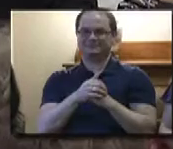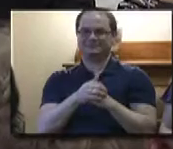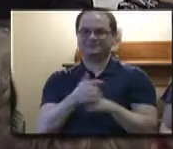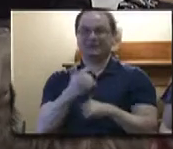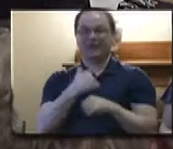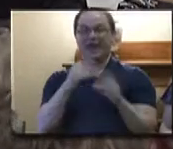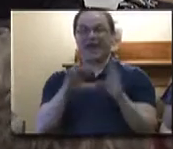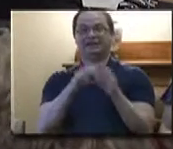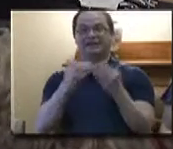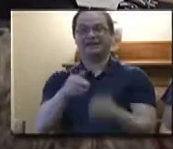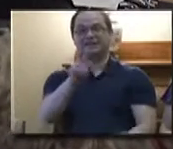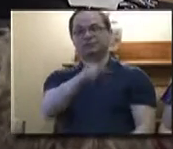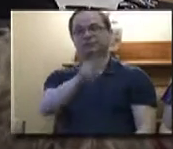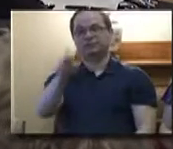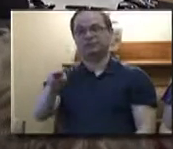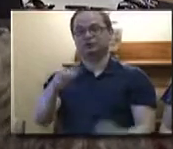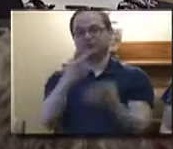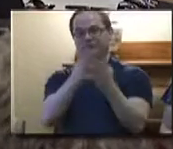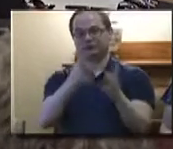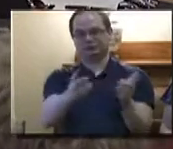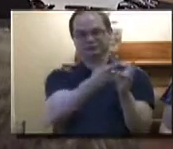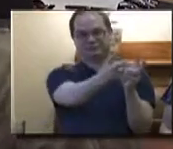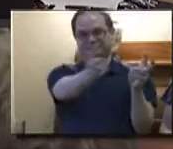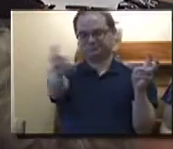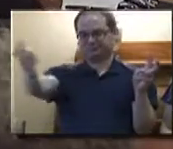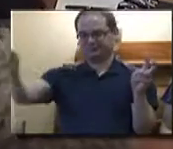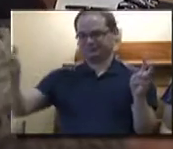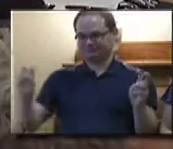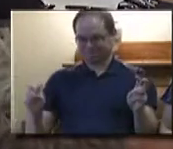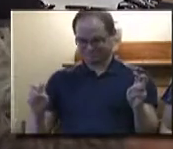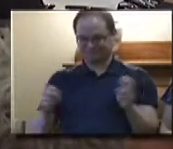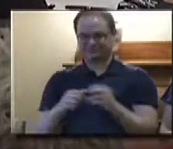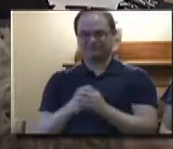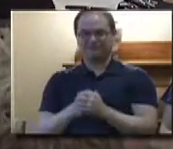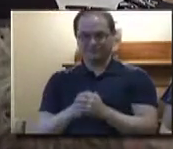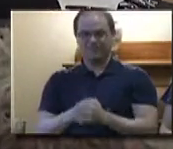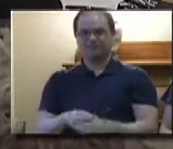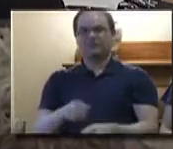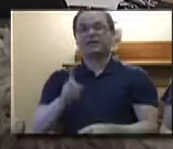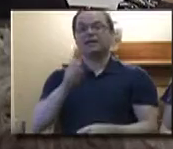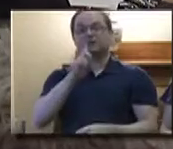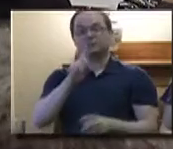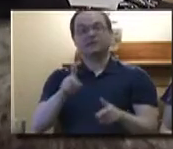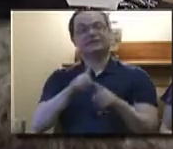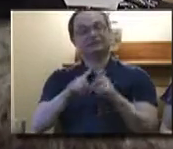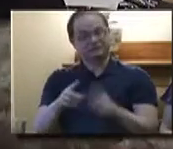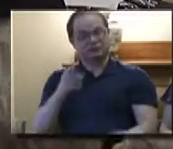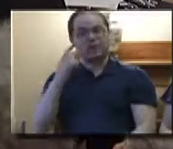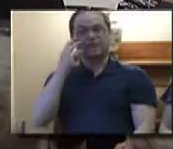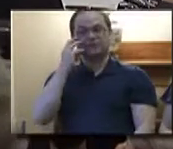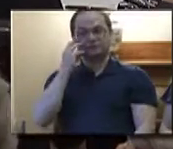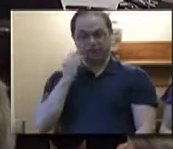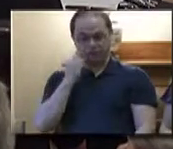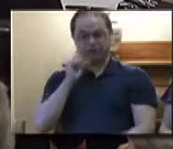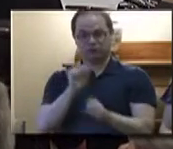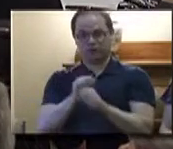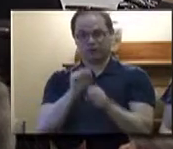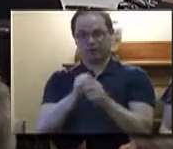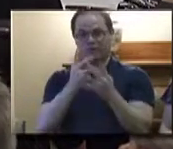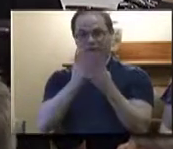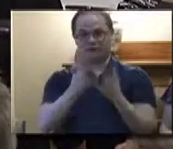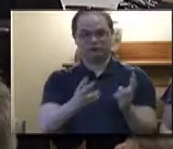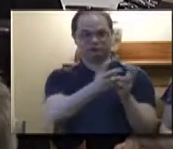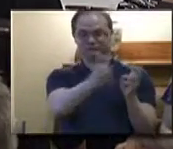I have a class of 22 inmates, and it's a very different experience working with